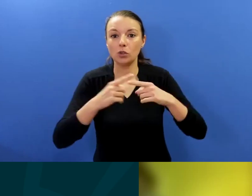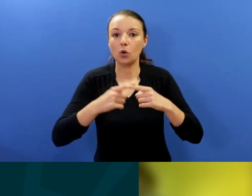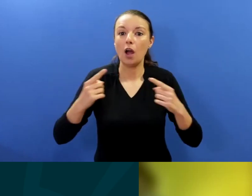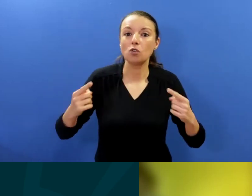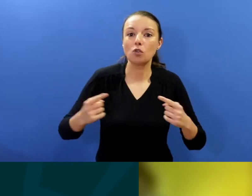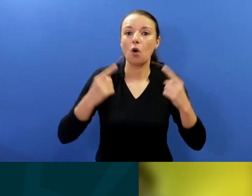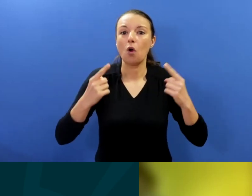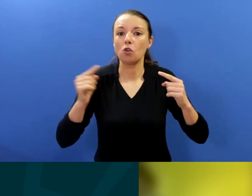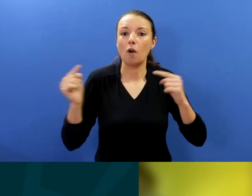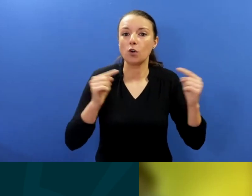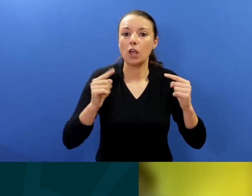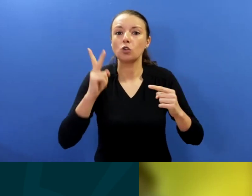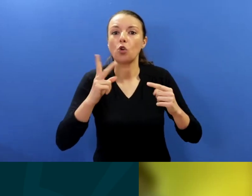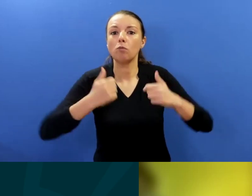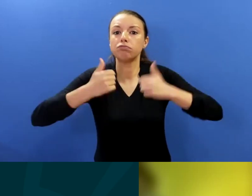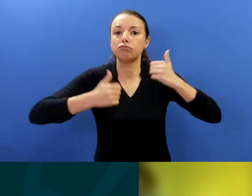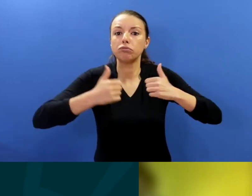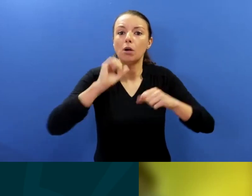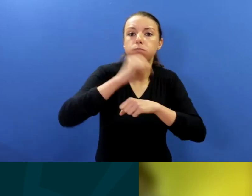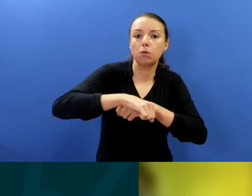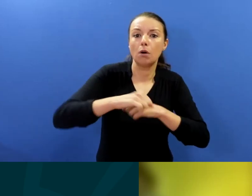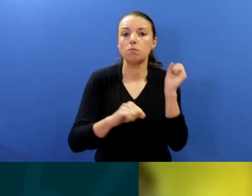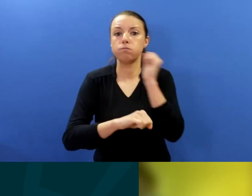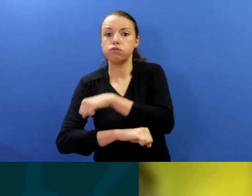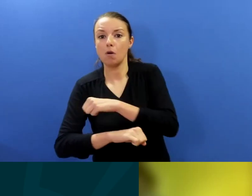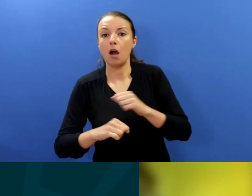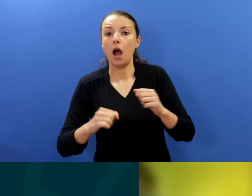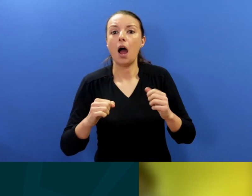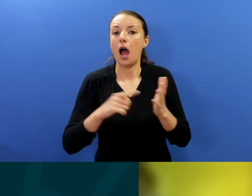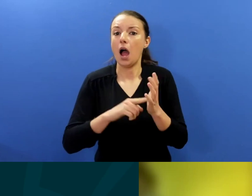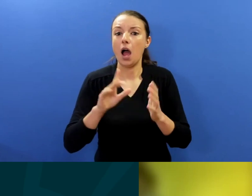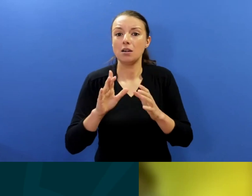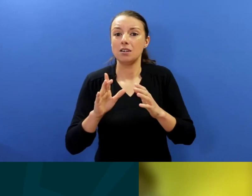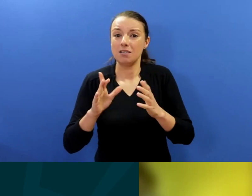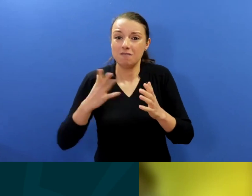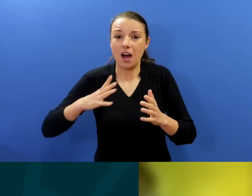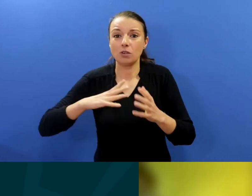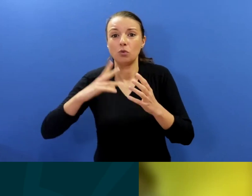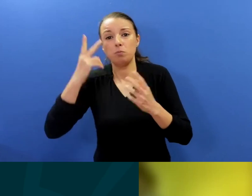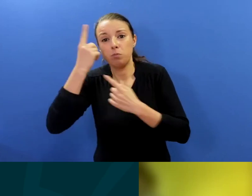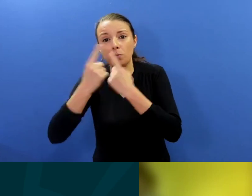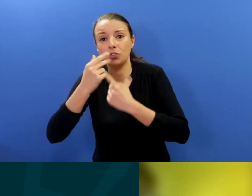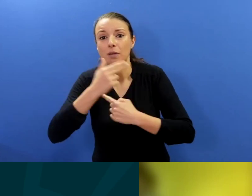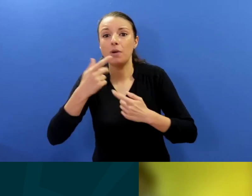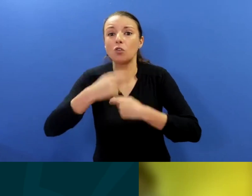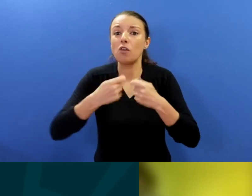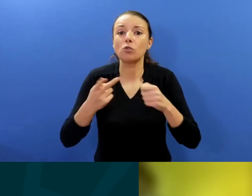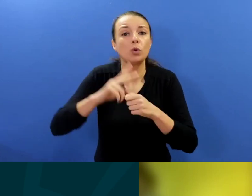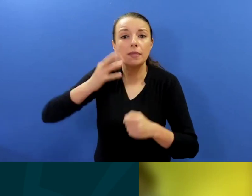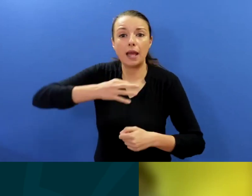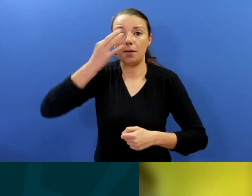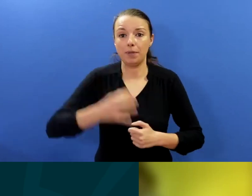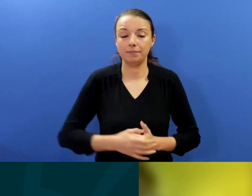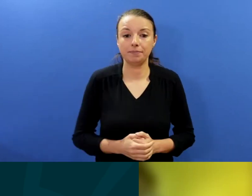has become a culture of confrontation. Who outvotes the other person and not which tools are the best for the